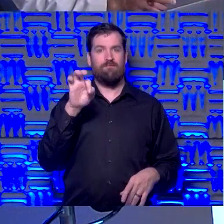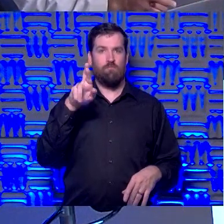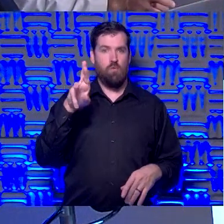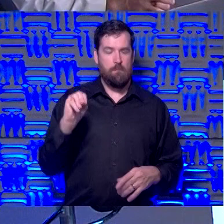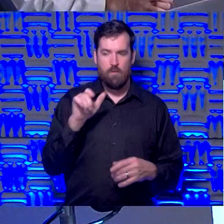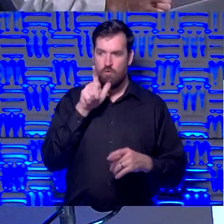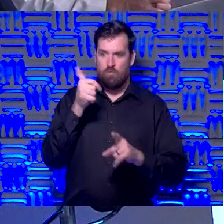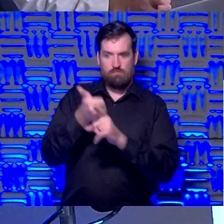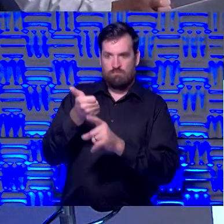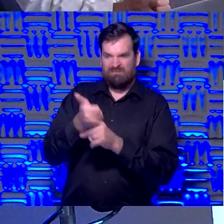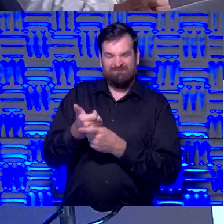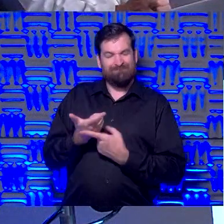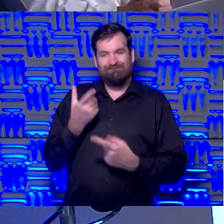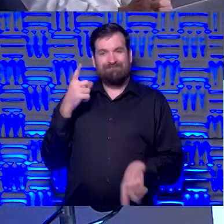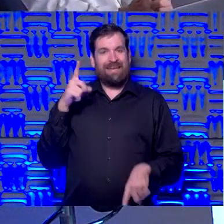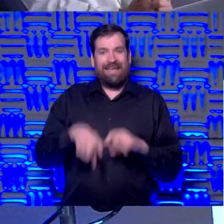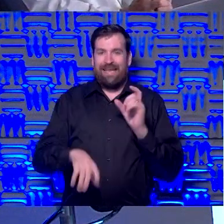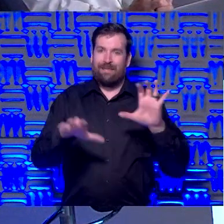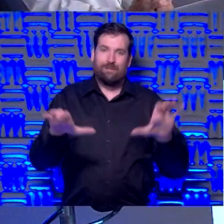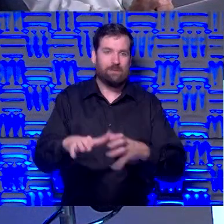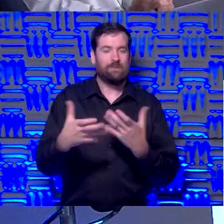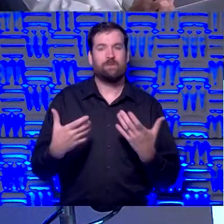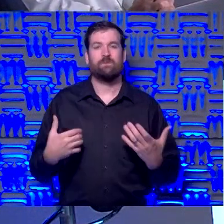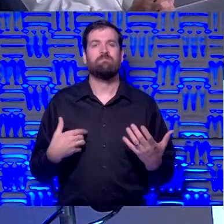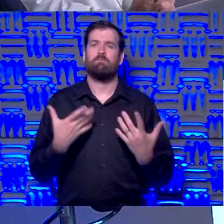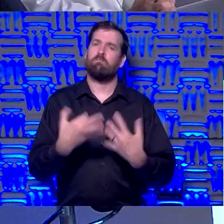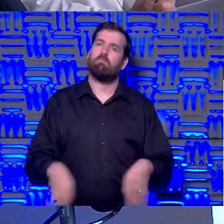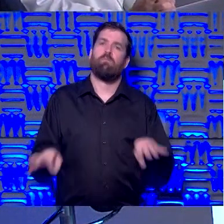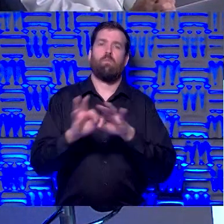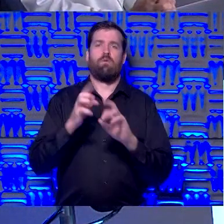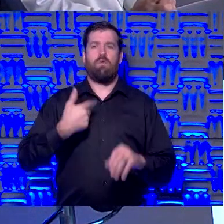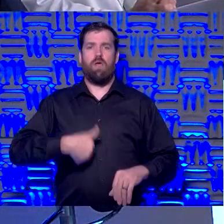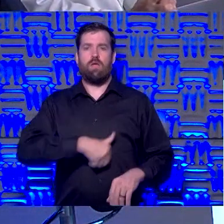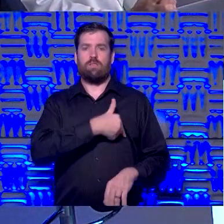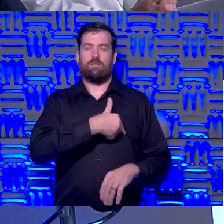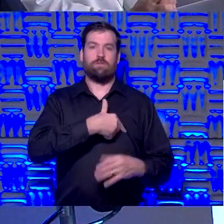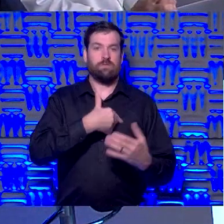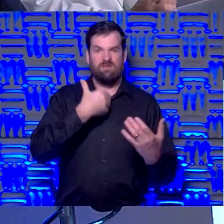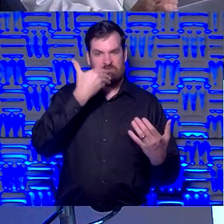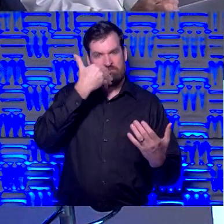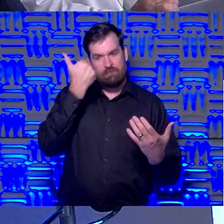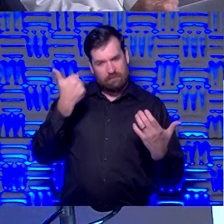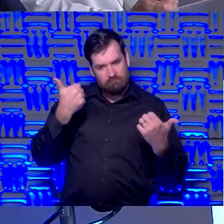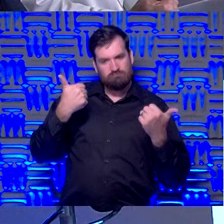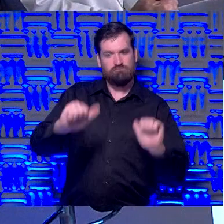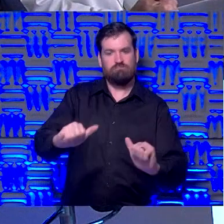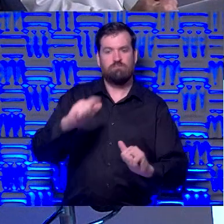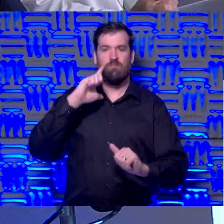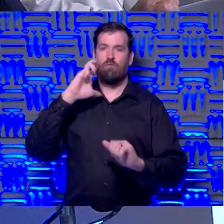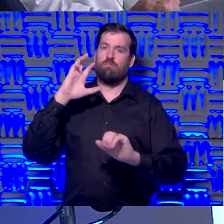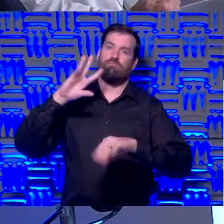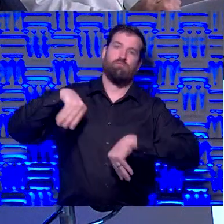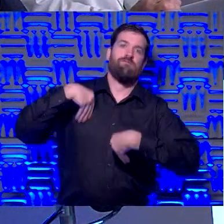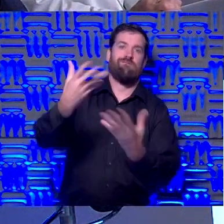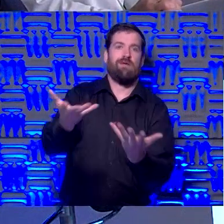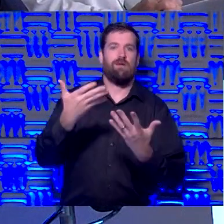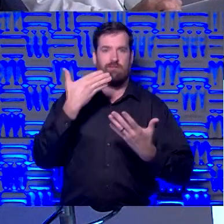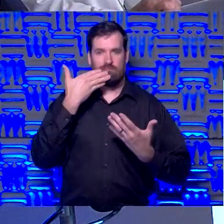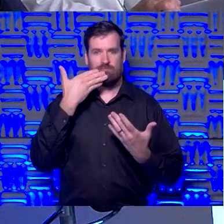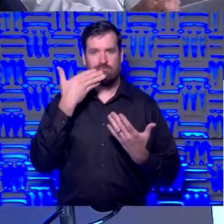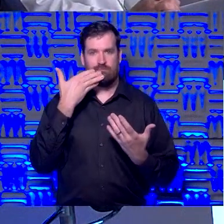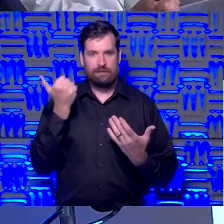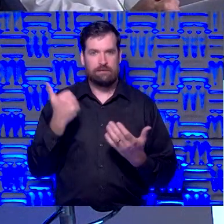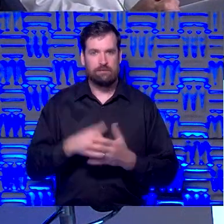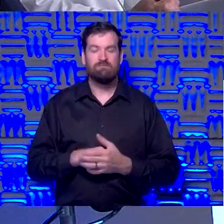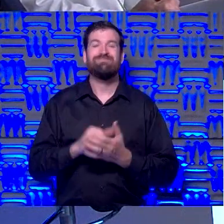struggle to do it otherwise. We just feel it's really important for us to do our best effort to get them back and provide them as much as we can